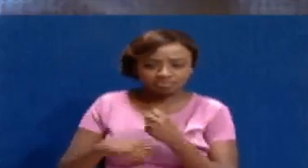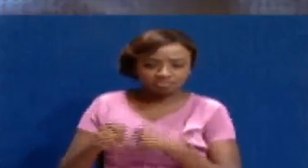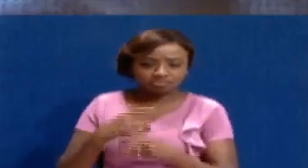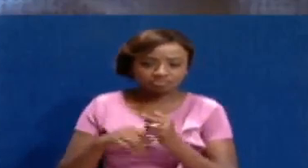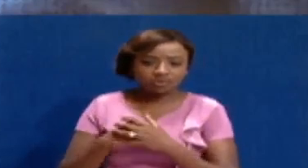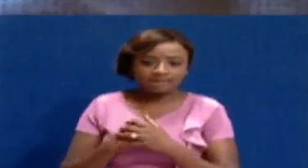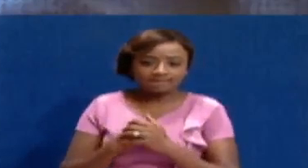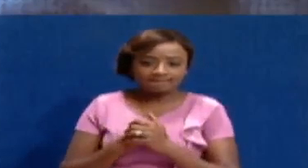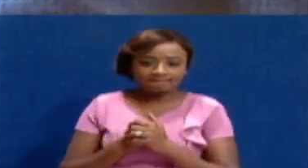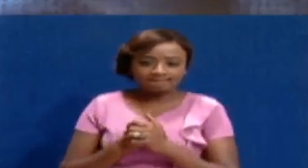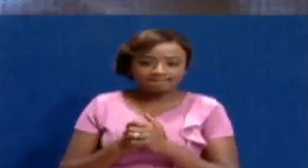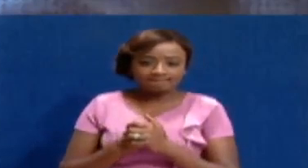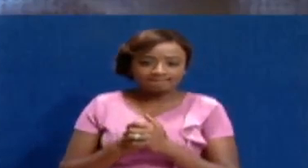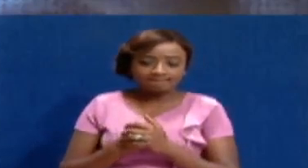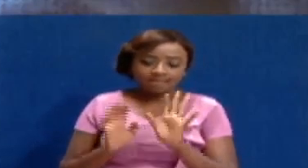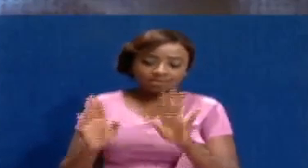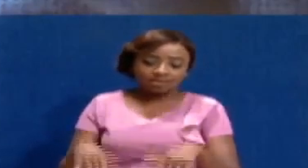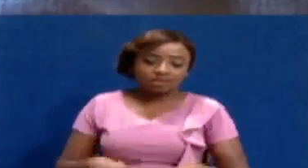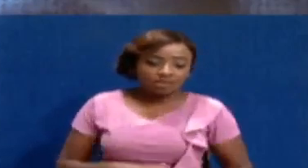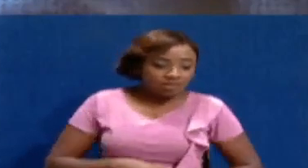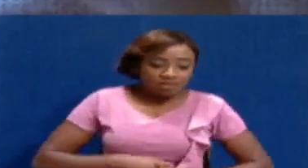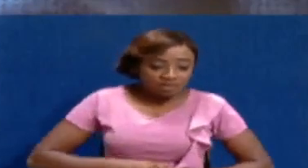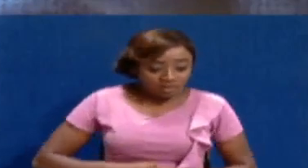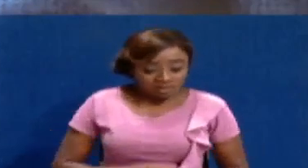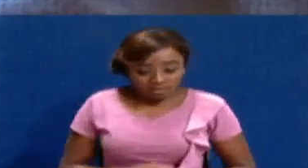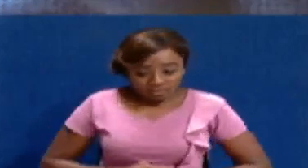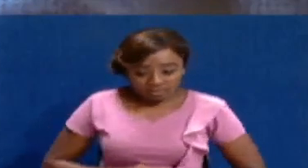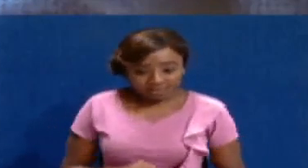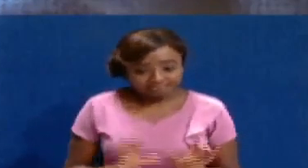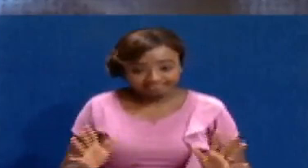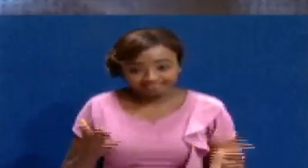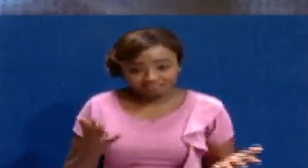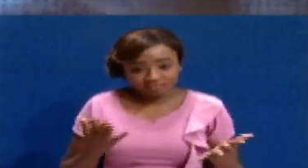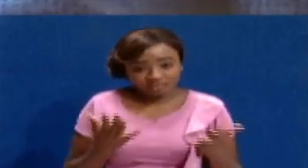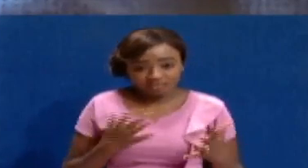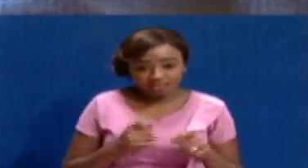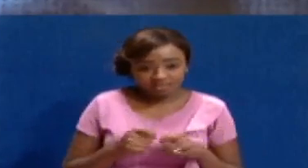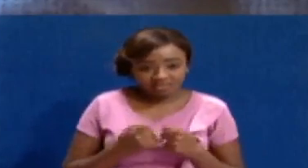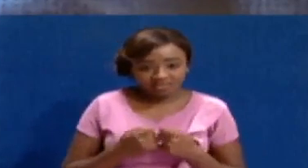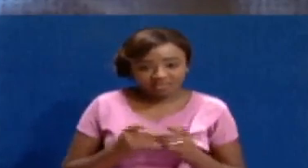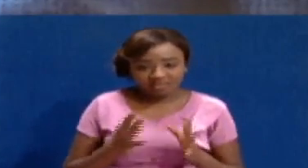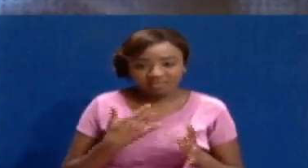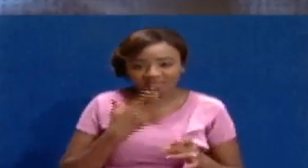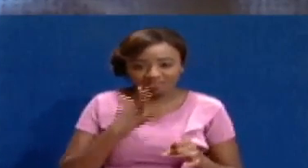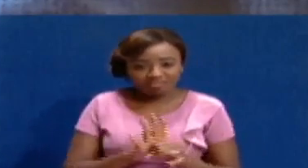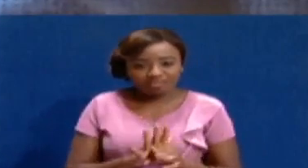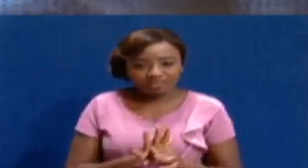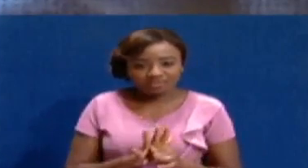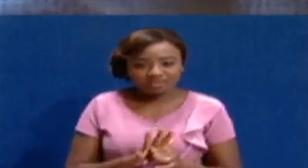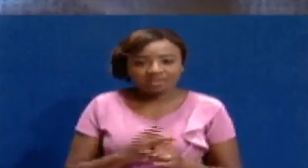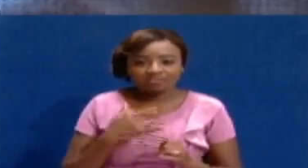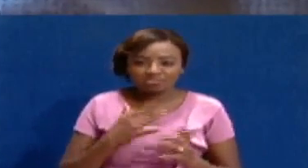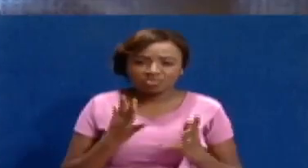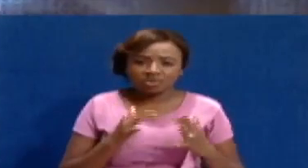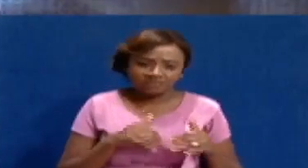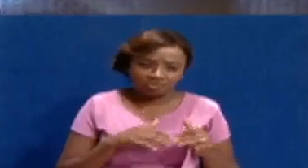ruling pharaohs? Anyway, let me not be the spoiler of the Canaan party, and I promise to play